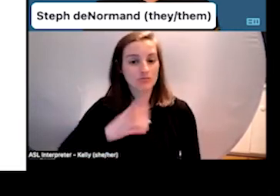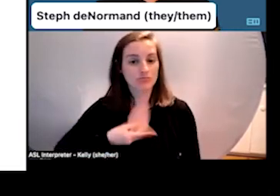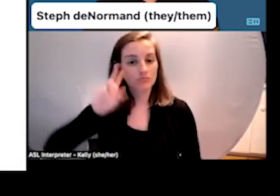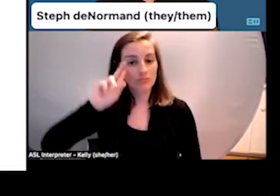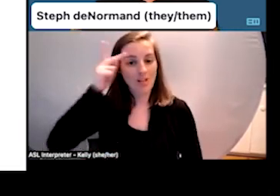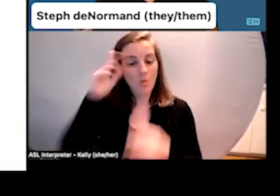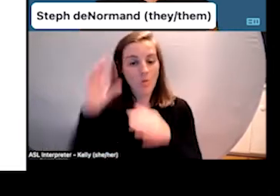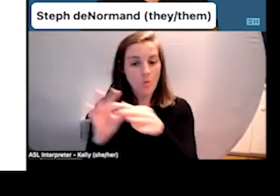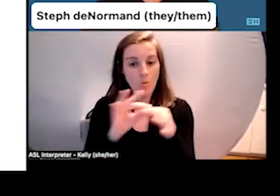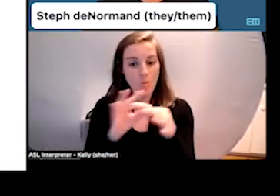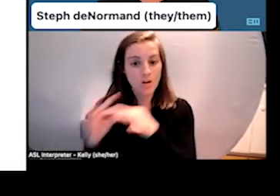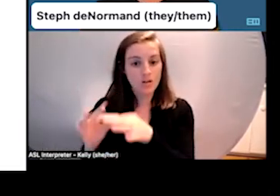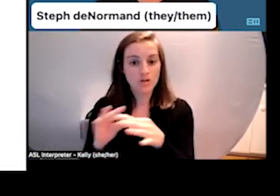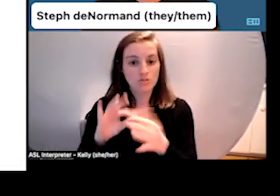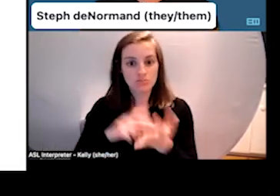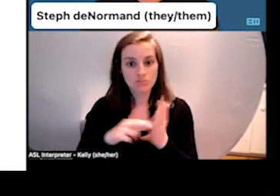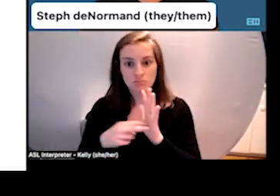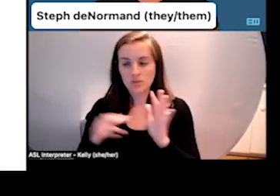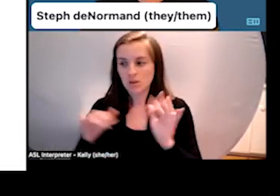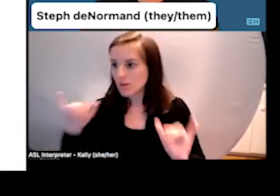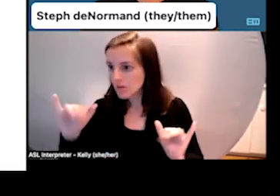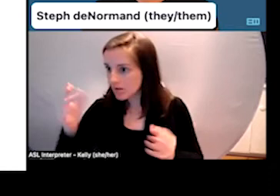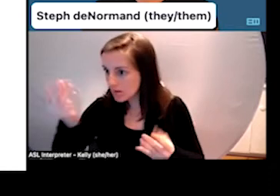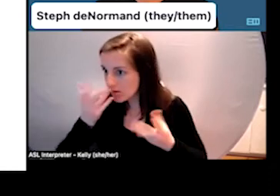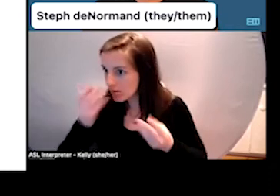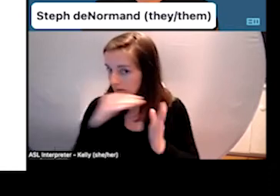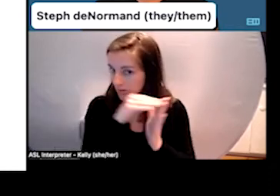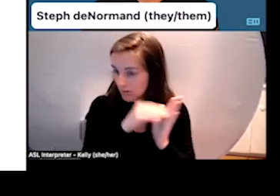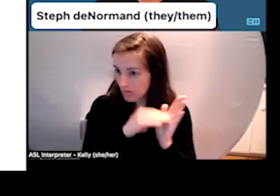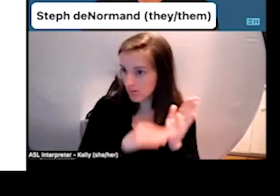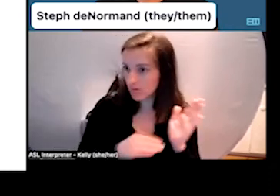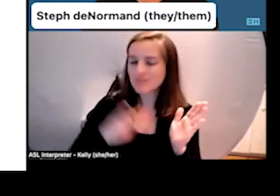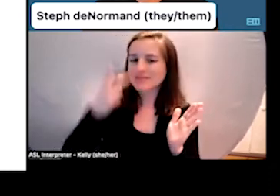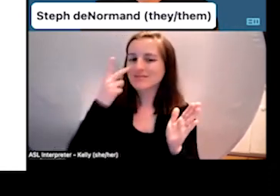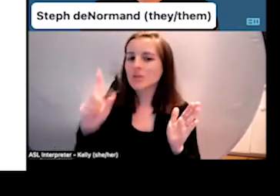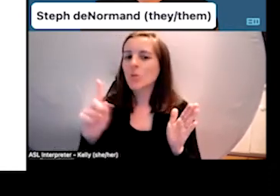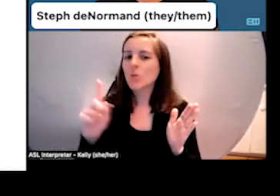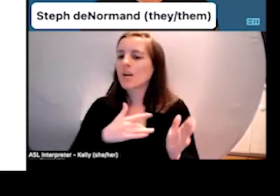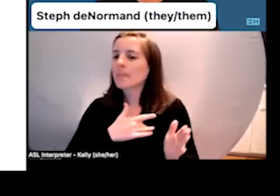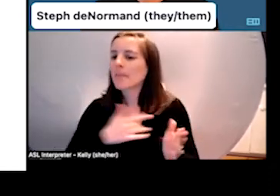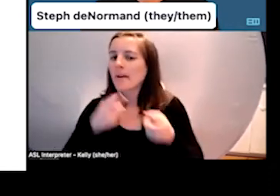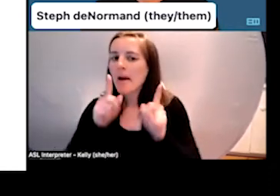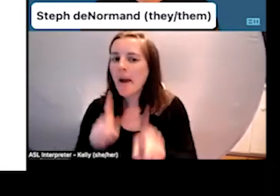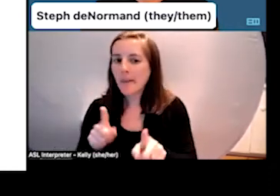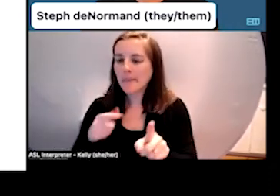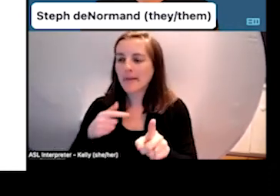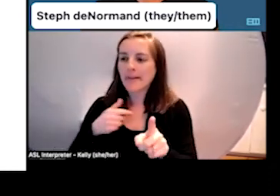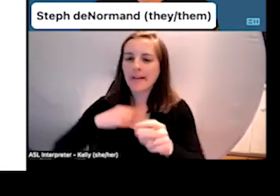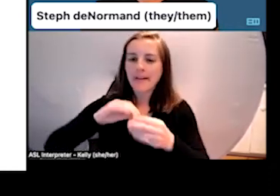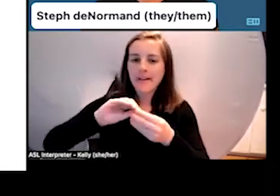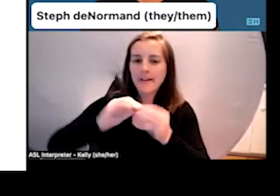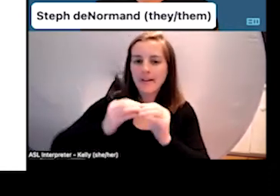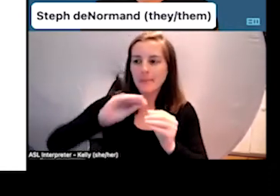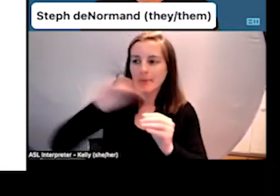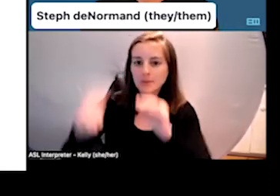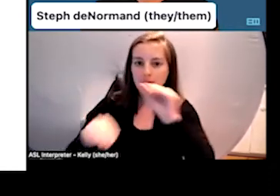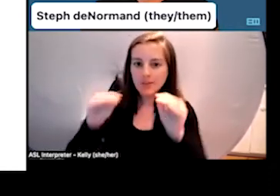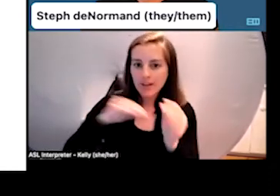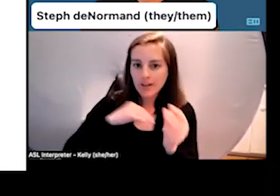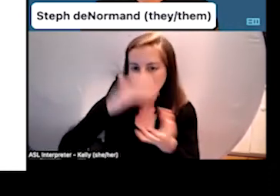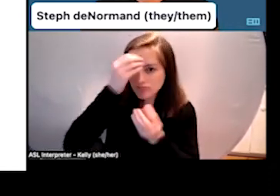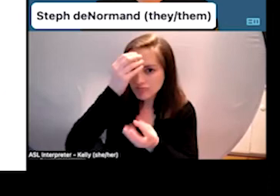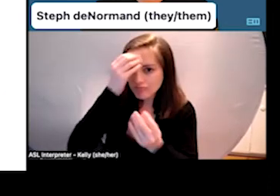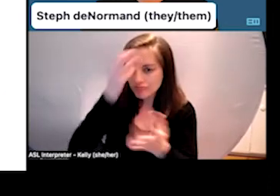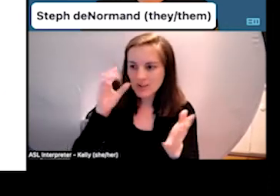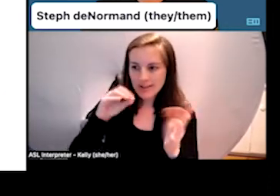can, keep track of where are we seeing trends. I know that they have done a spectacular job at keeping track of some of those